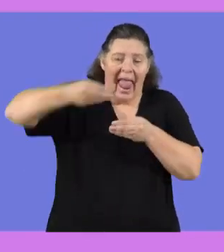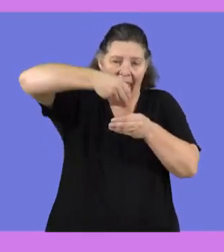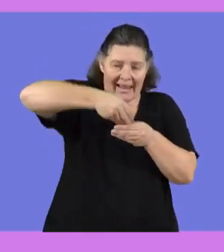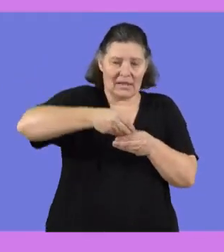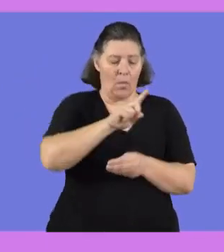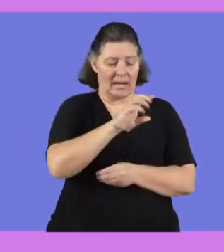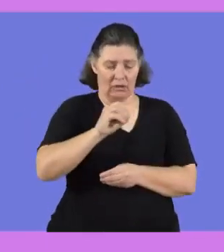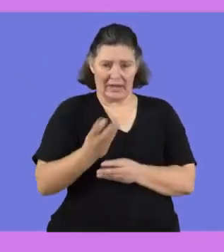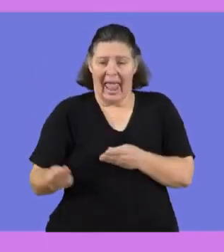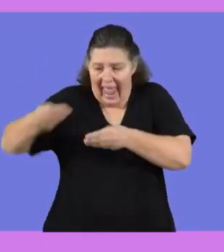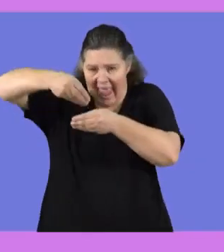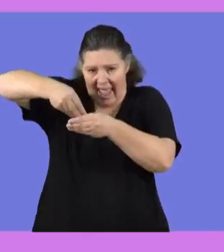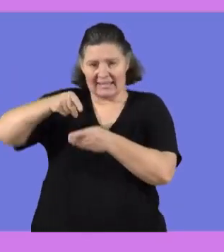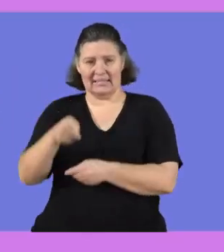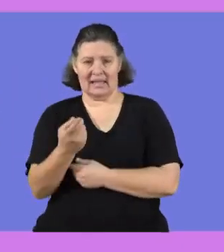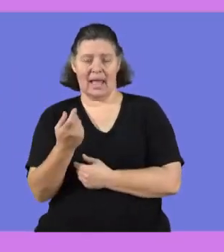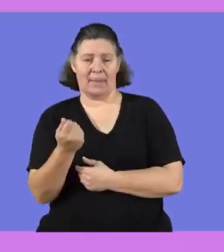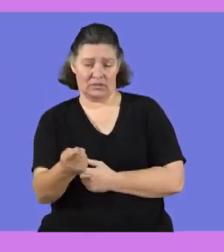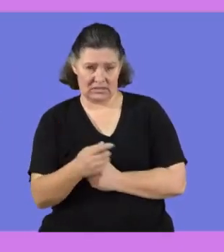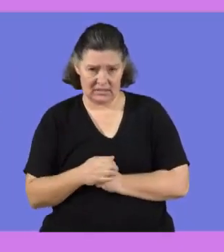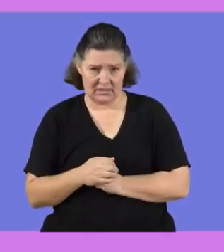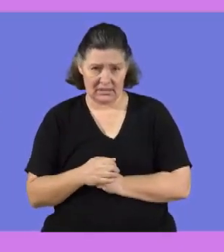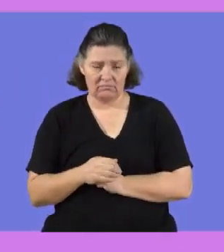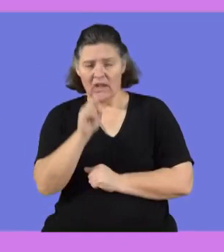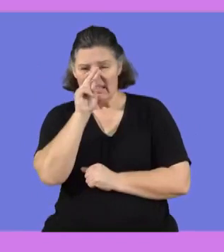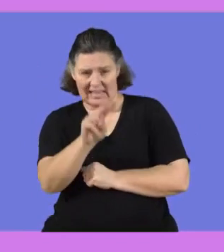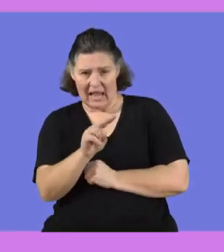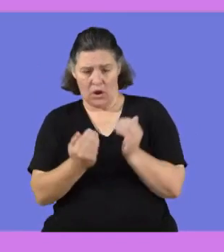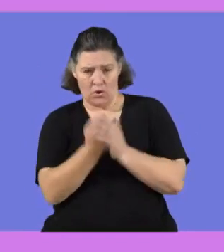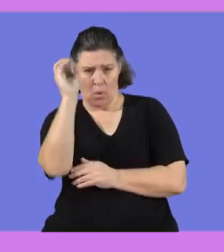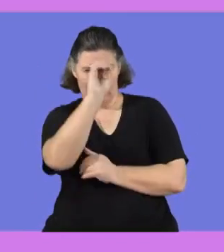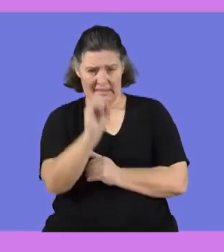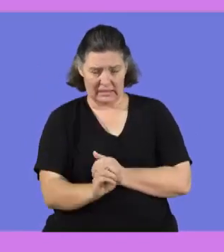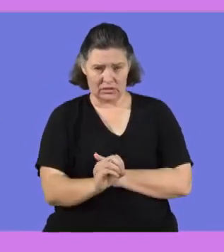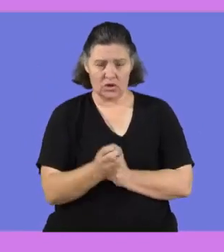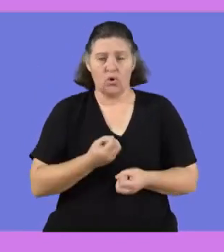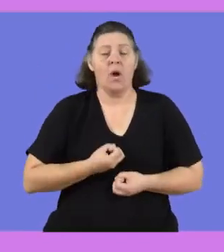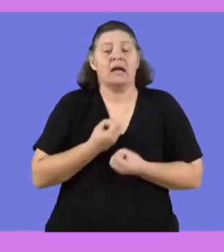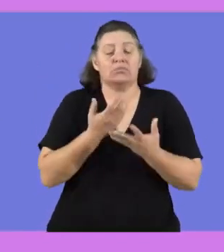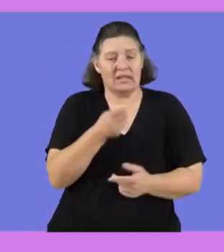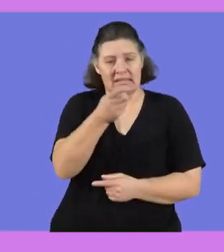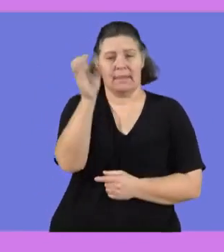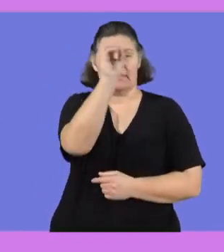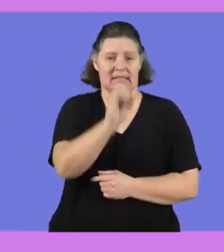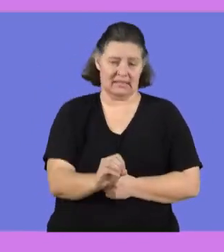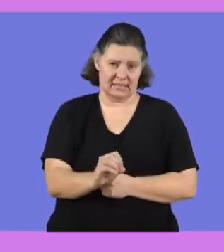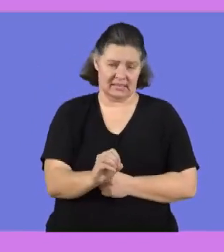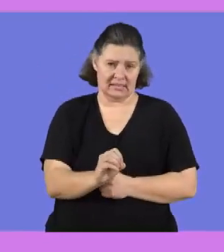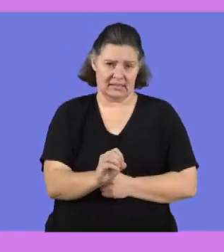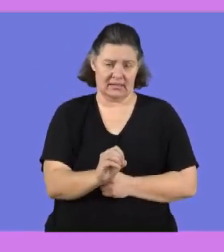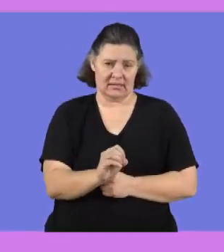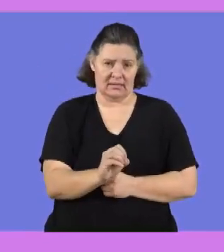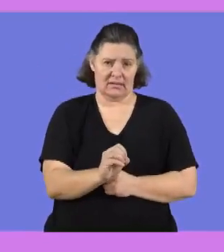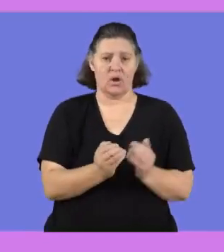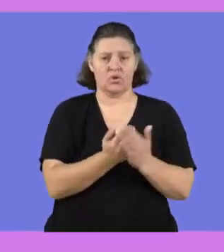certain percentage, we mean there's more percentage added to 100%. So now, after having the new percentage,